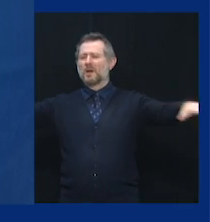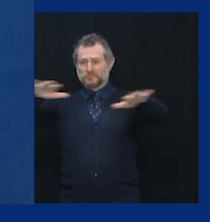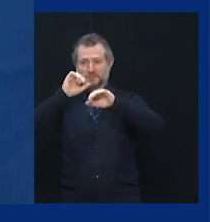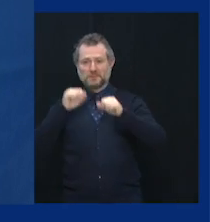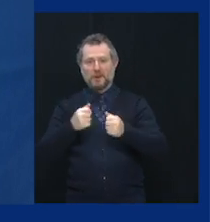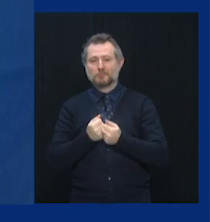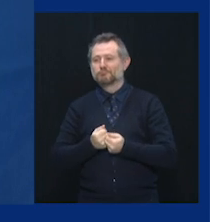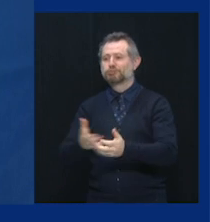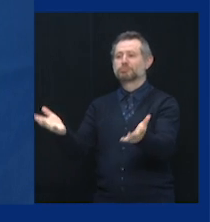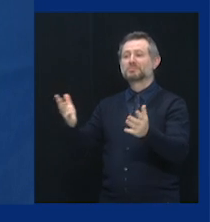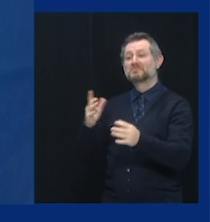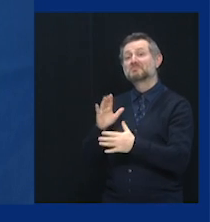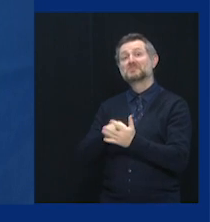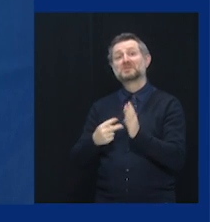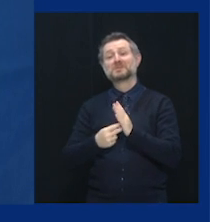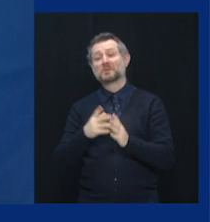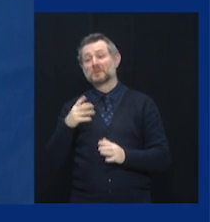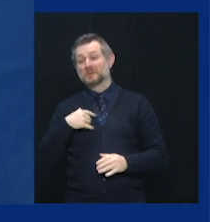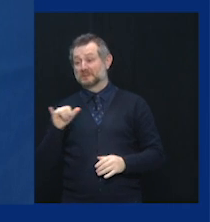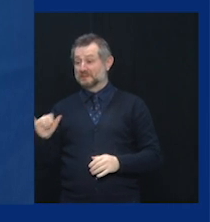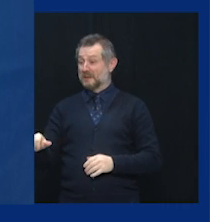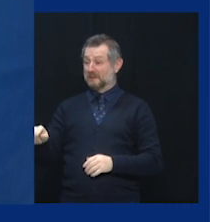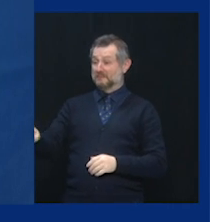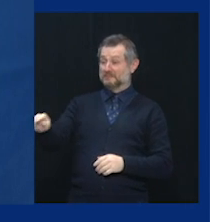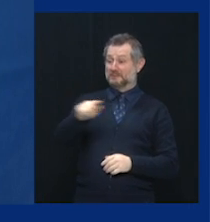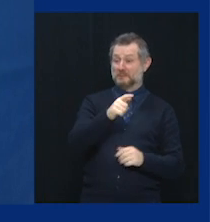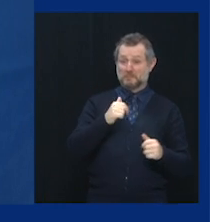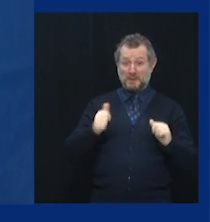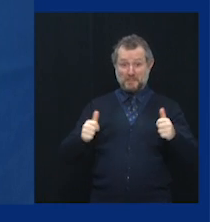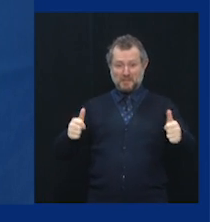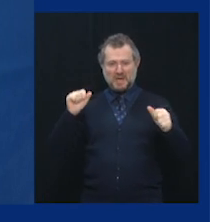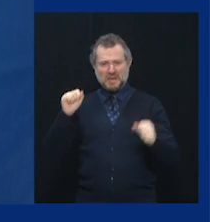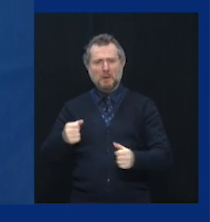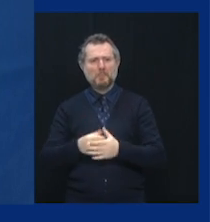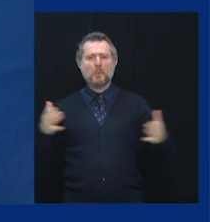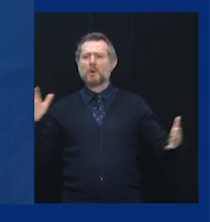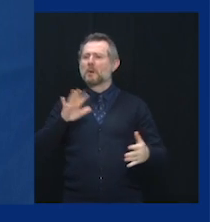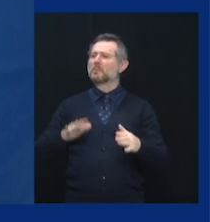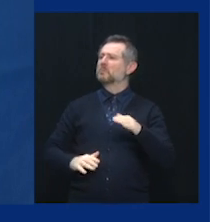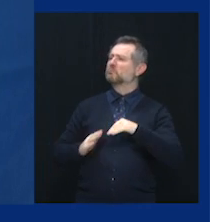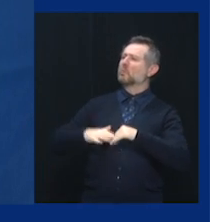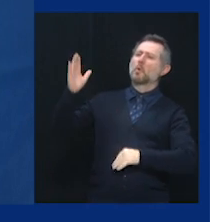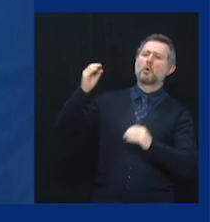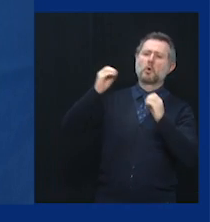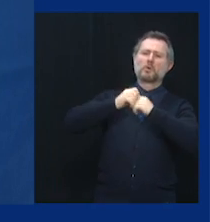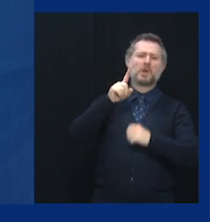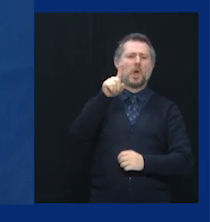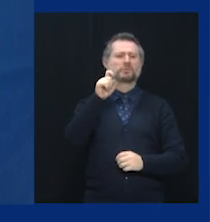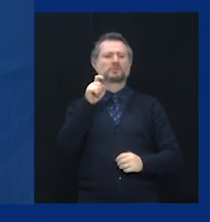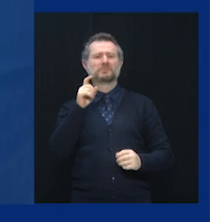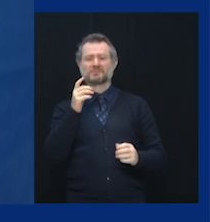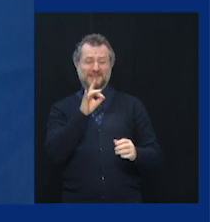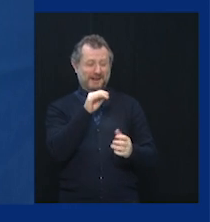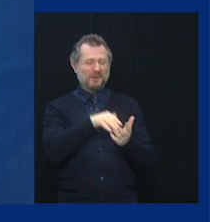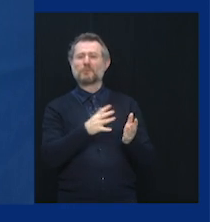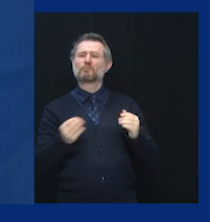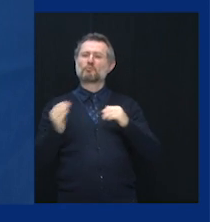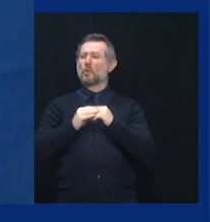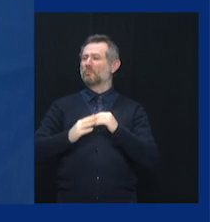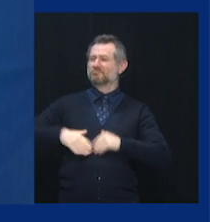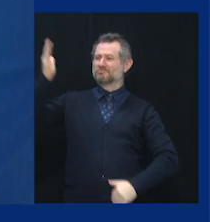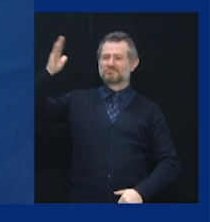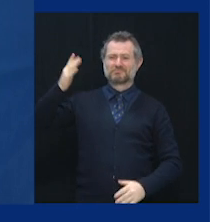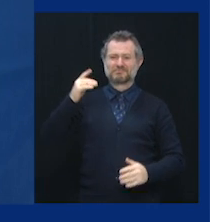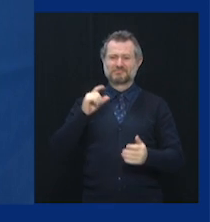that distribution network up very quickly. The 1,200 distributors are